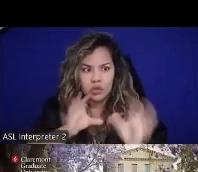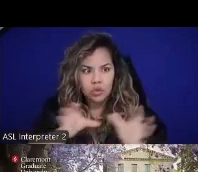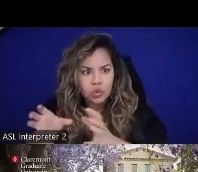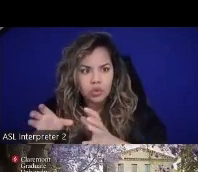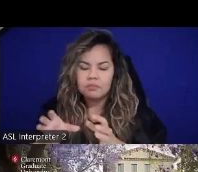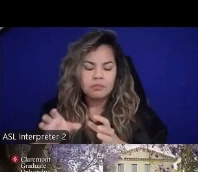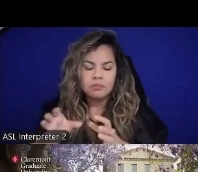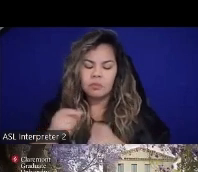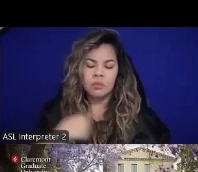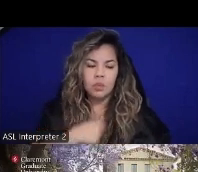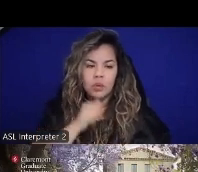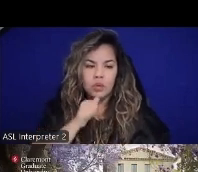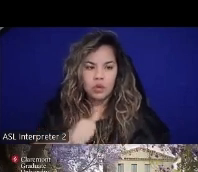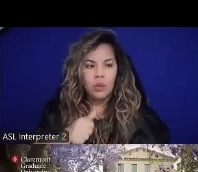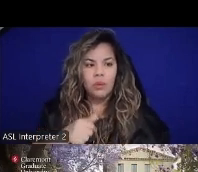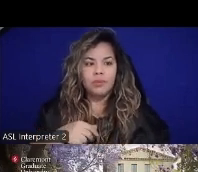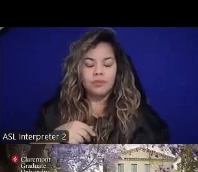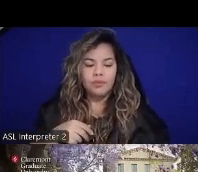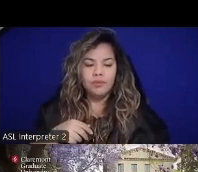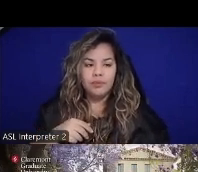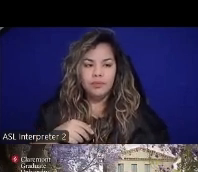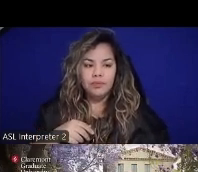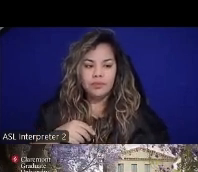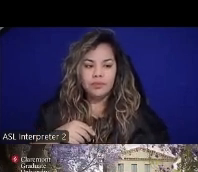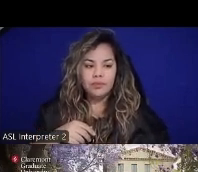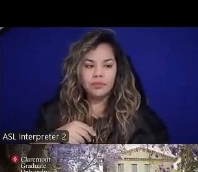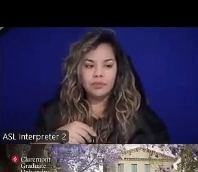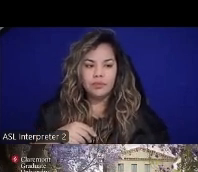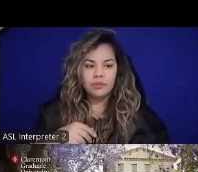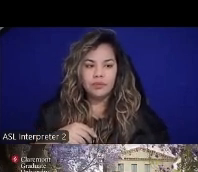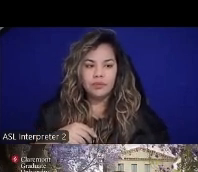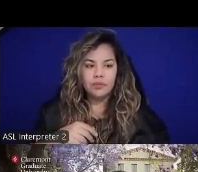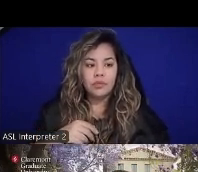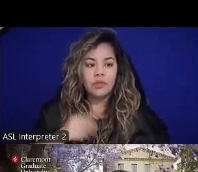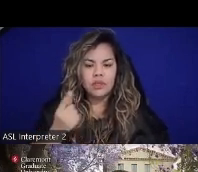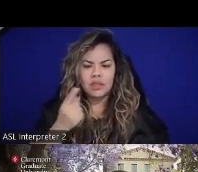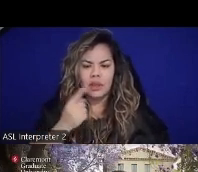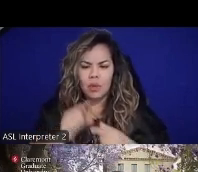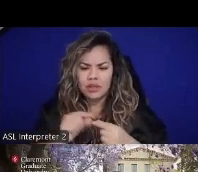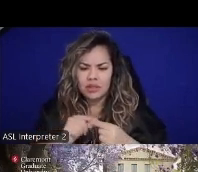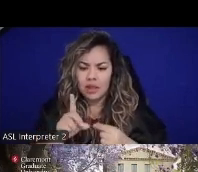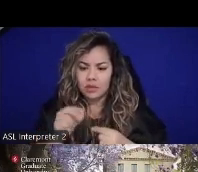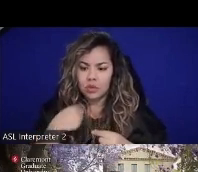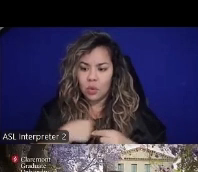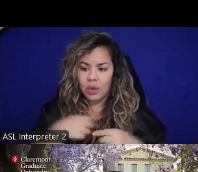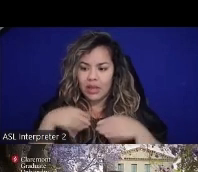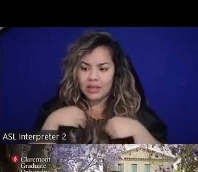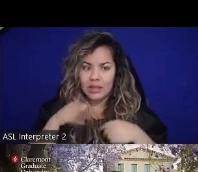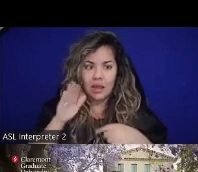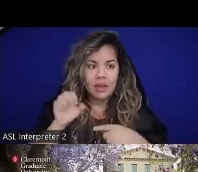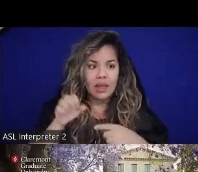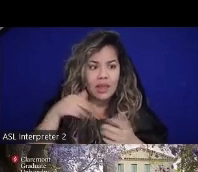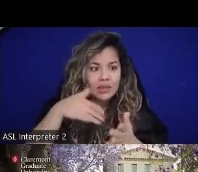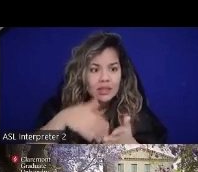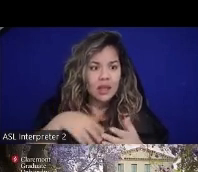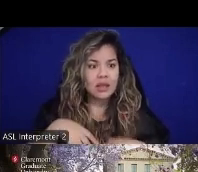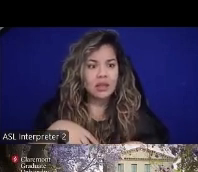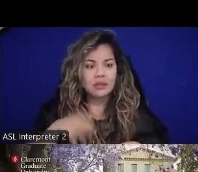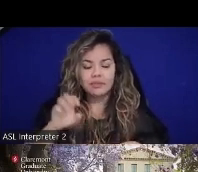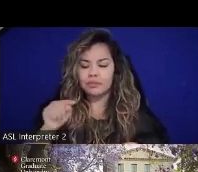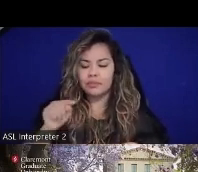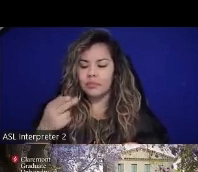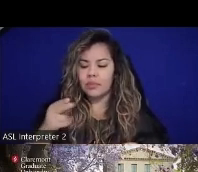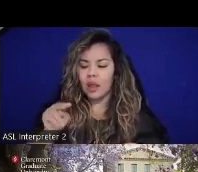questions about, do we accept case studies, ethnographies, autoethnographies? Do